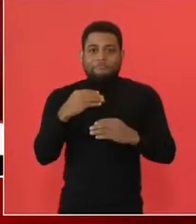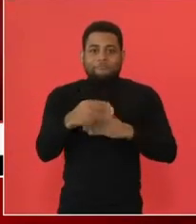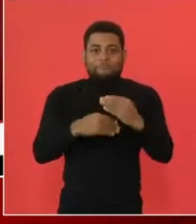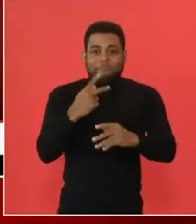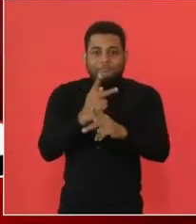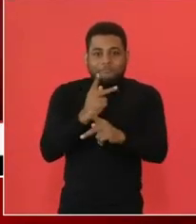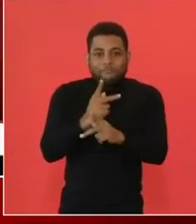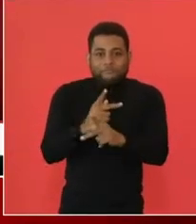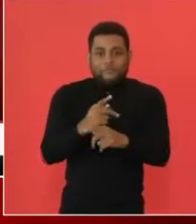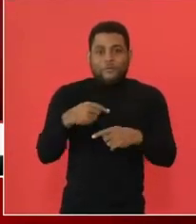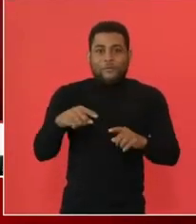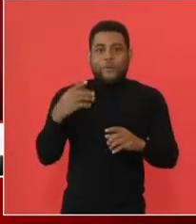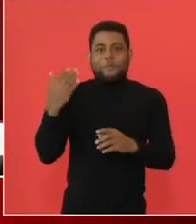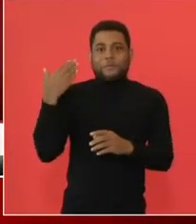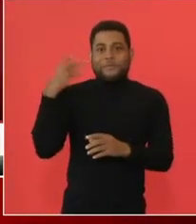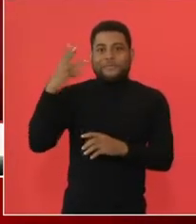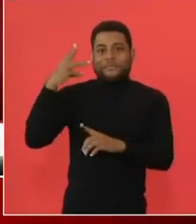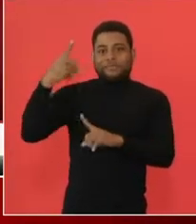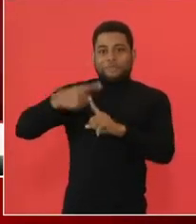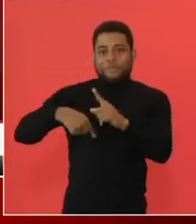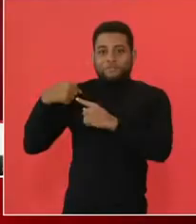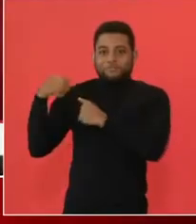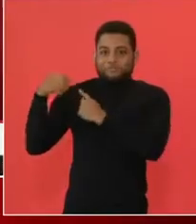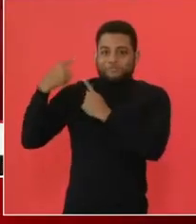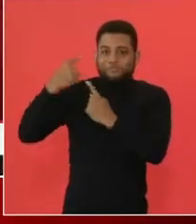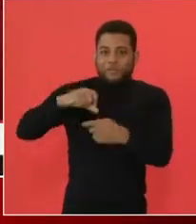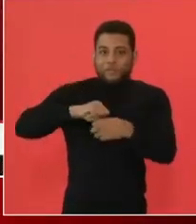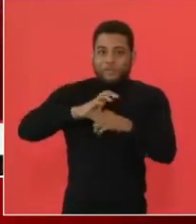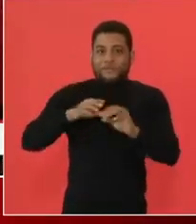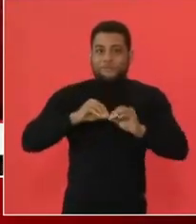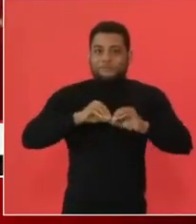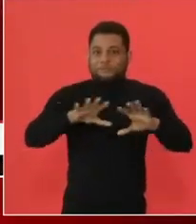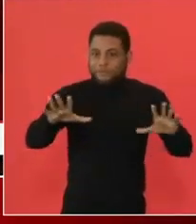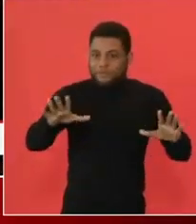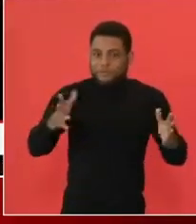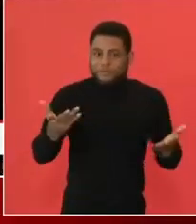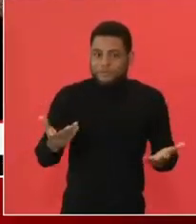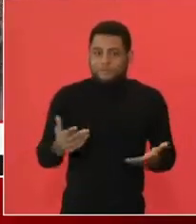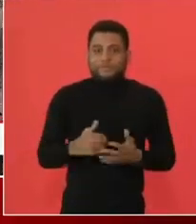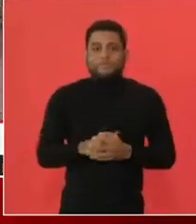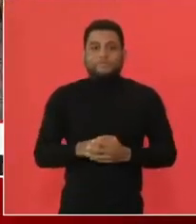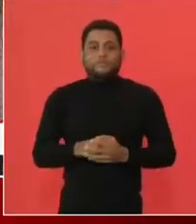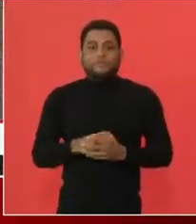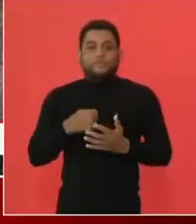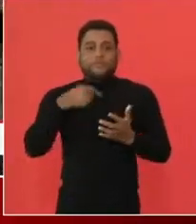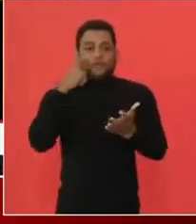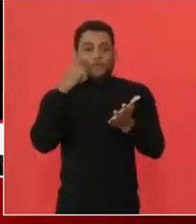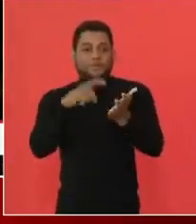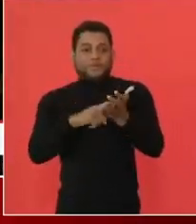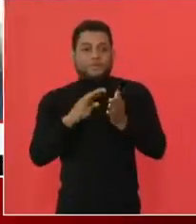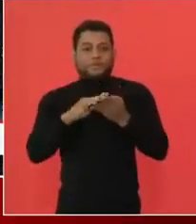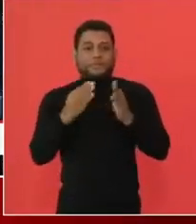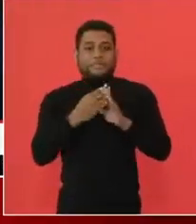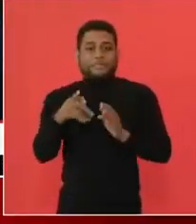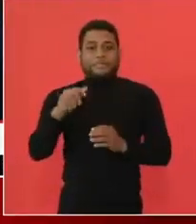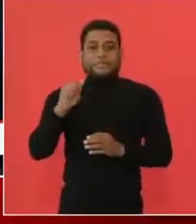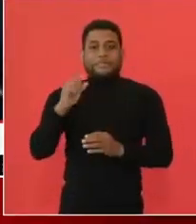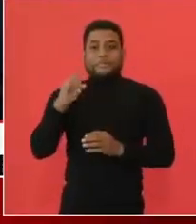this pandemic. I also want to acknowledge Jay Melder, the Assistant City Administrator. Give it up for Jay.